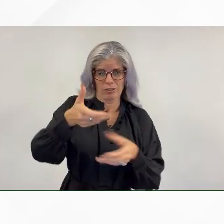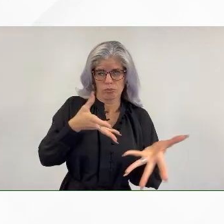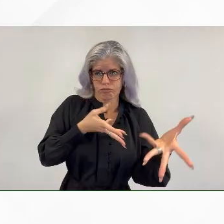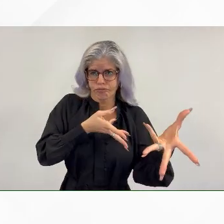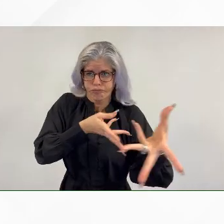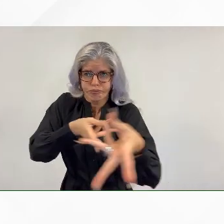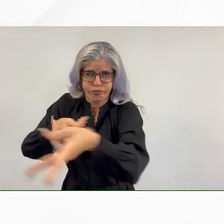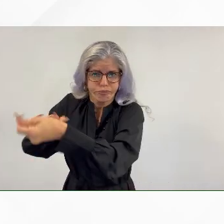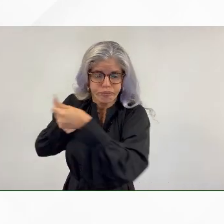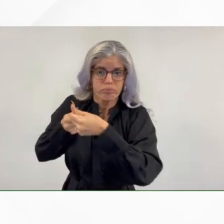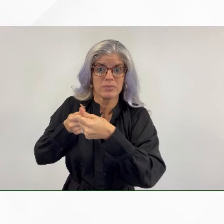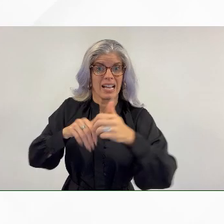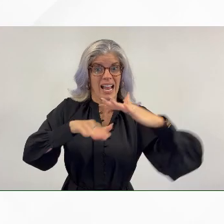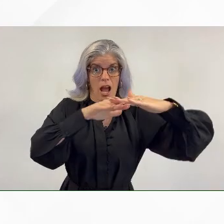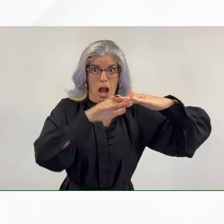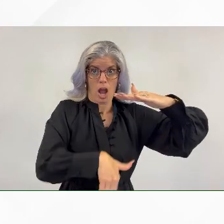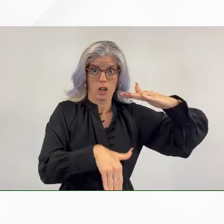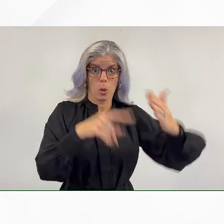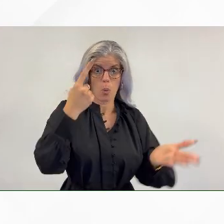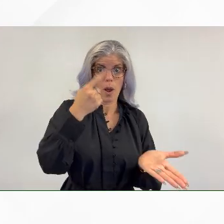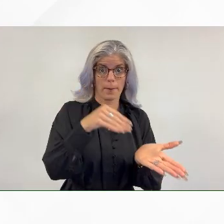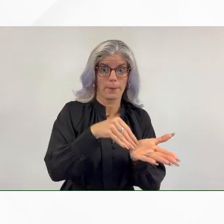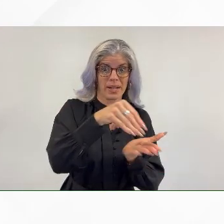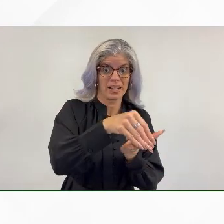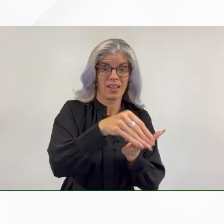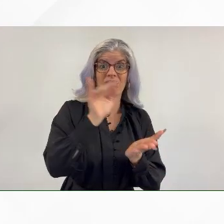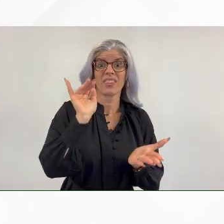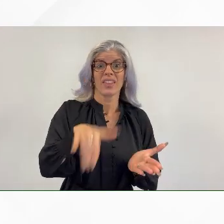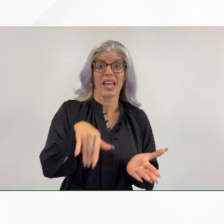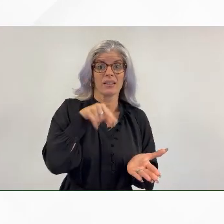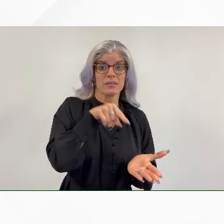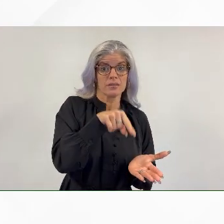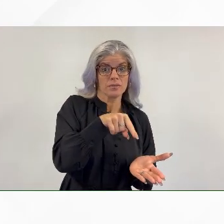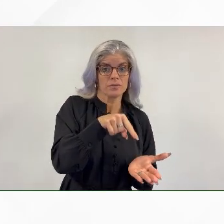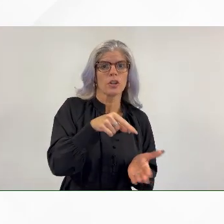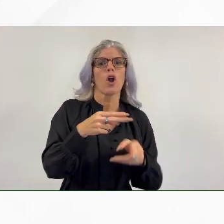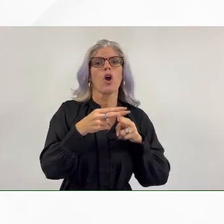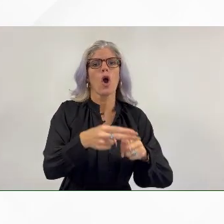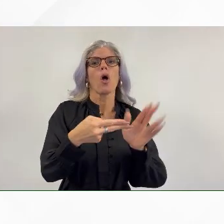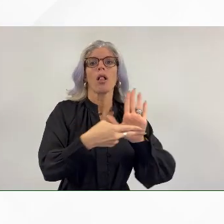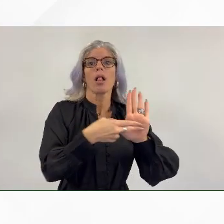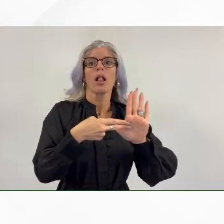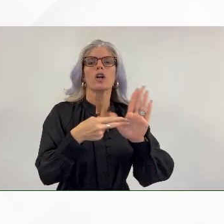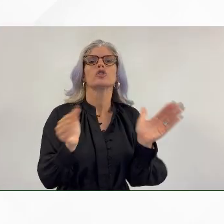note, the minimum threshold necessary for an eligible project is